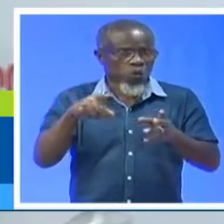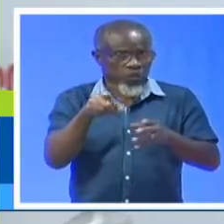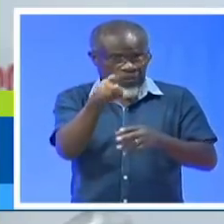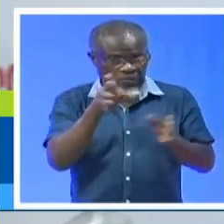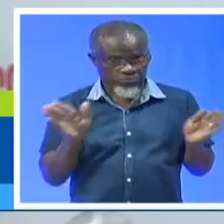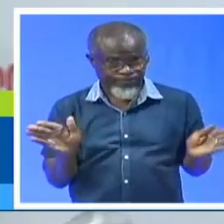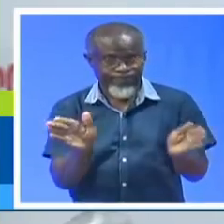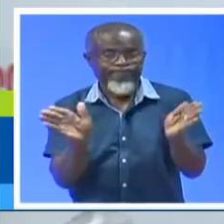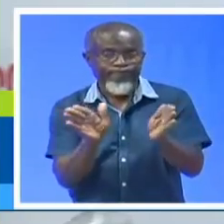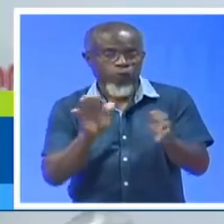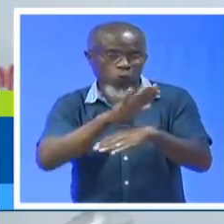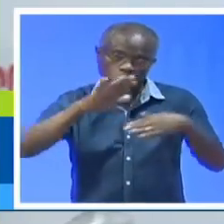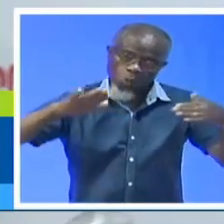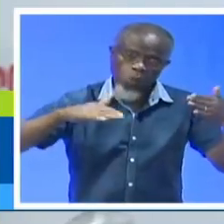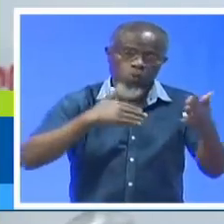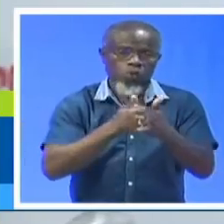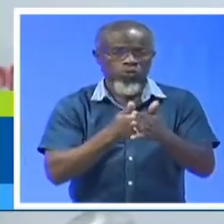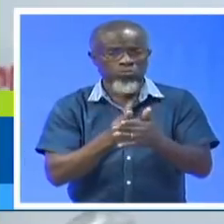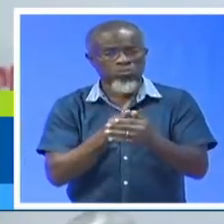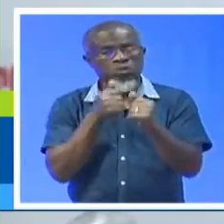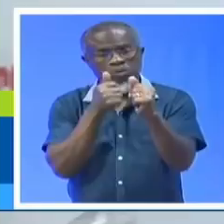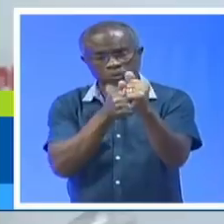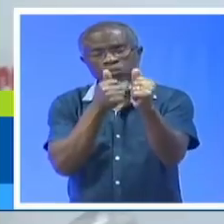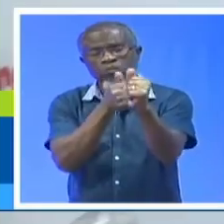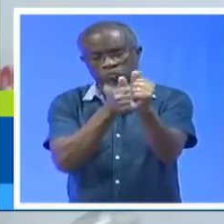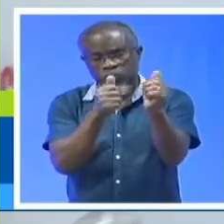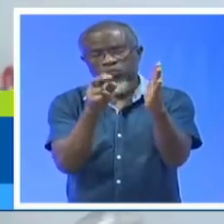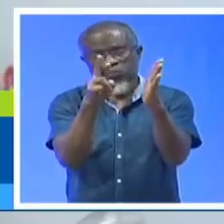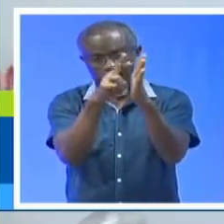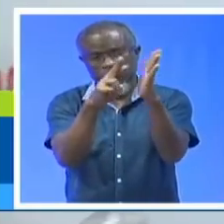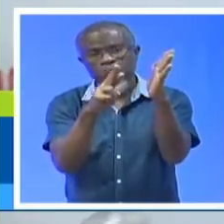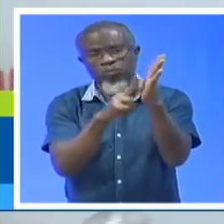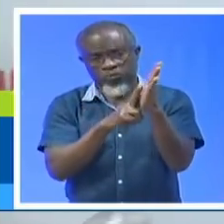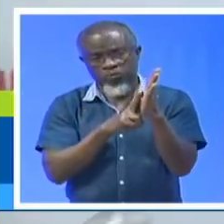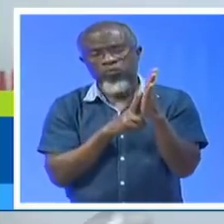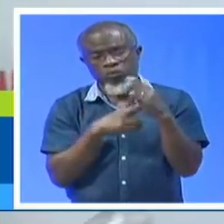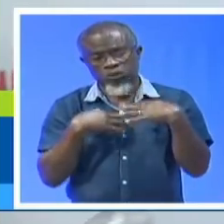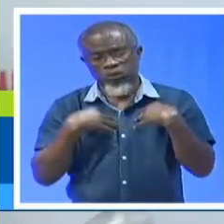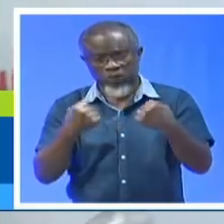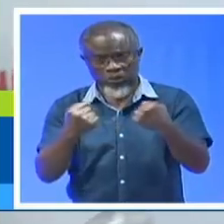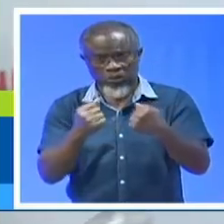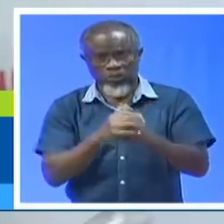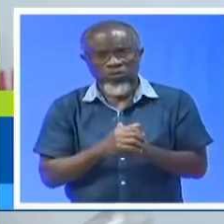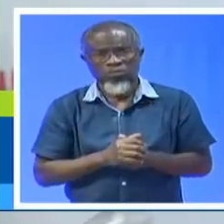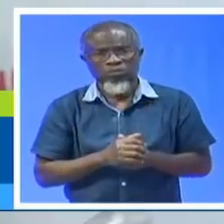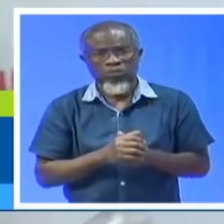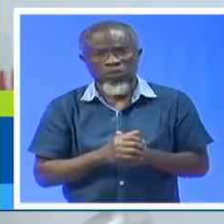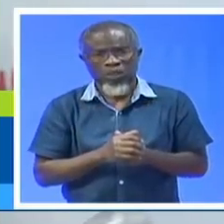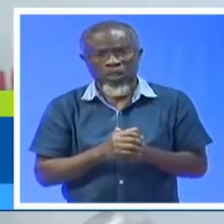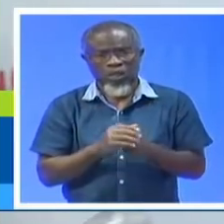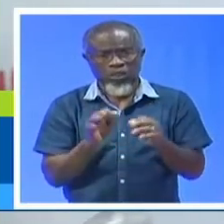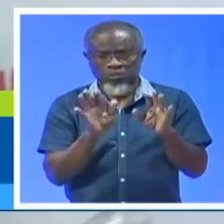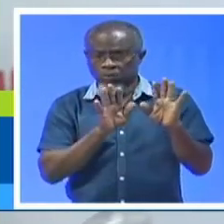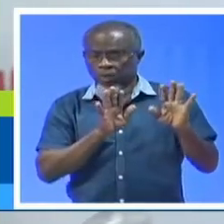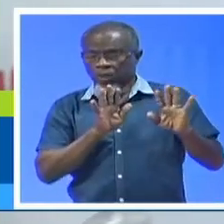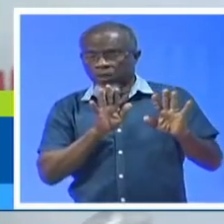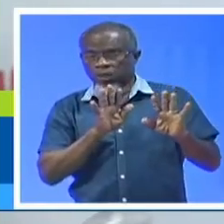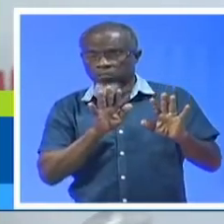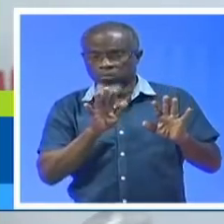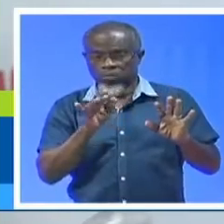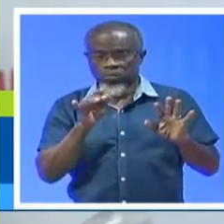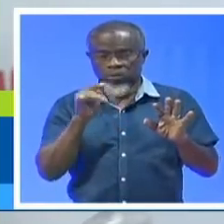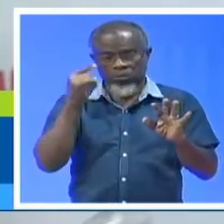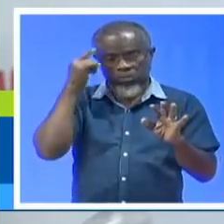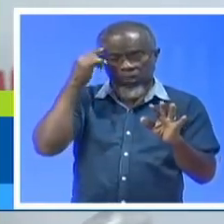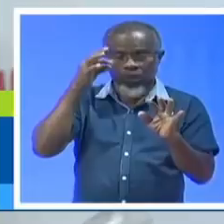all individuals to adhere to the public health guidelines, avoid the use of psychoactive substances, and to make the